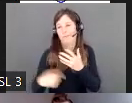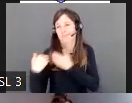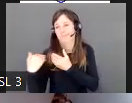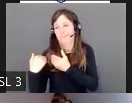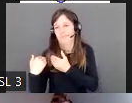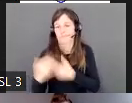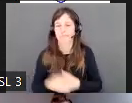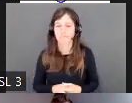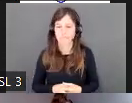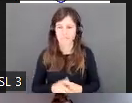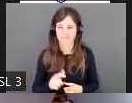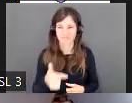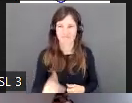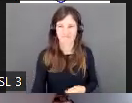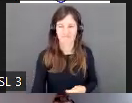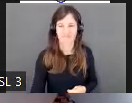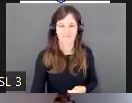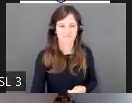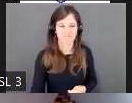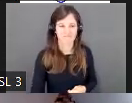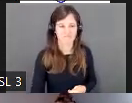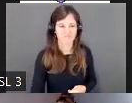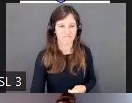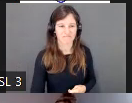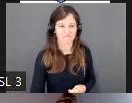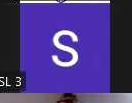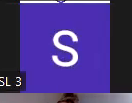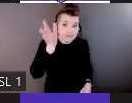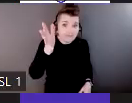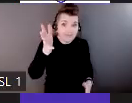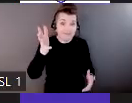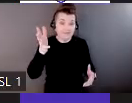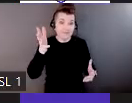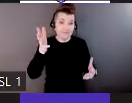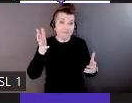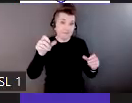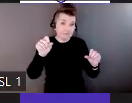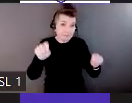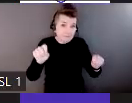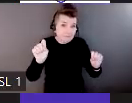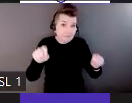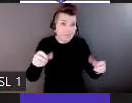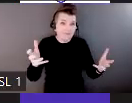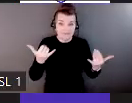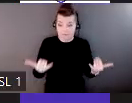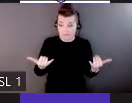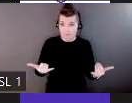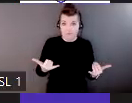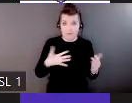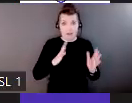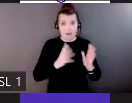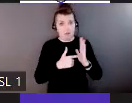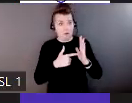to give you some thoughts. Our model isn't the perfect model, but I know a community engagement type model is